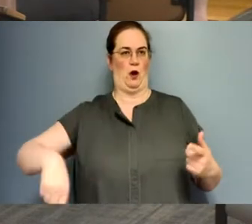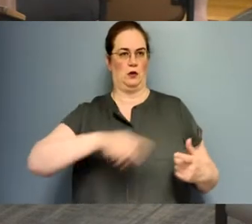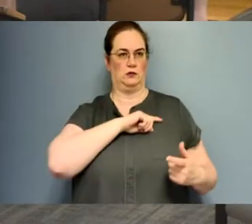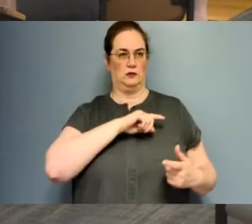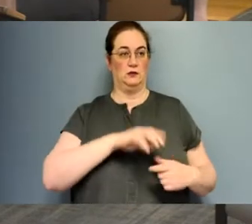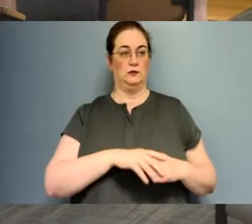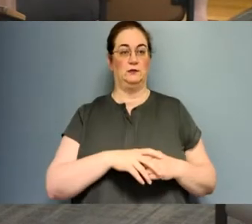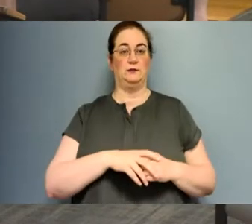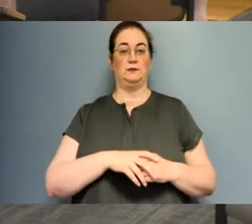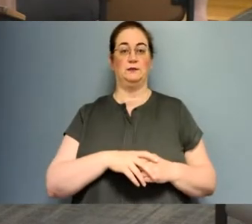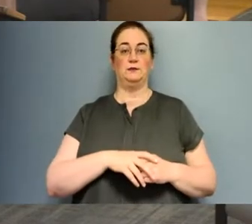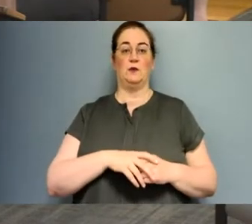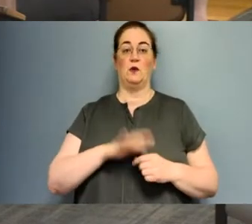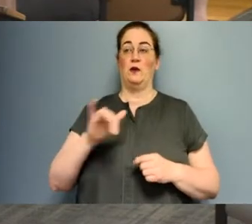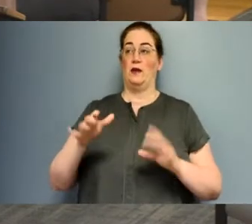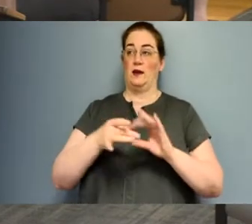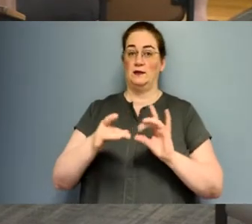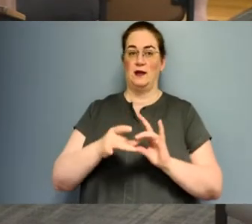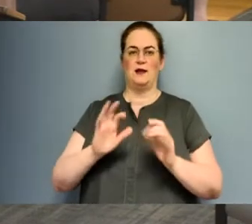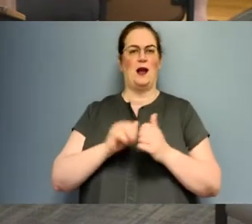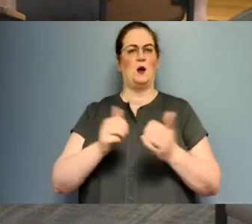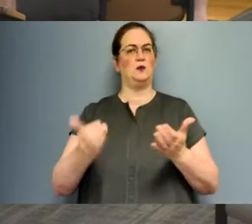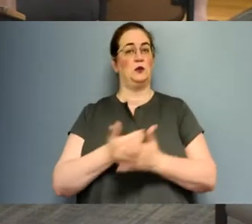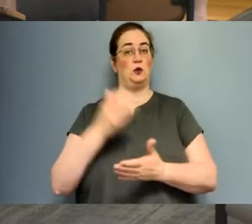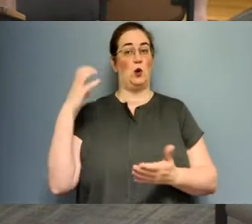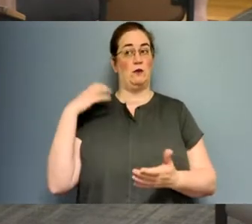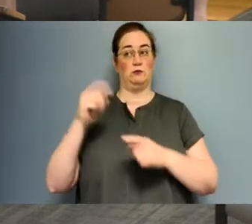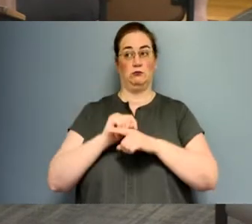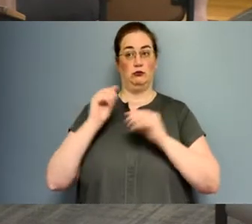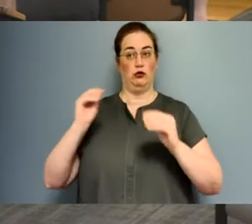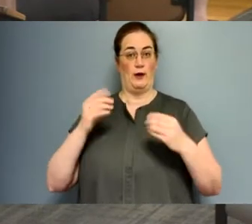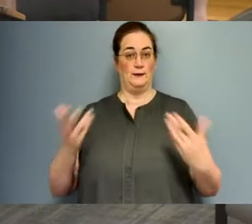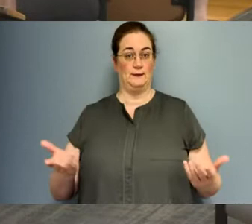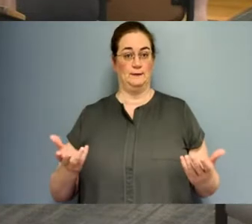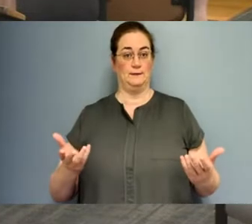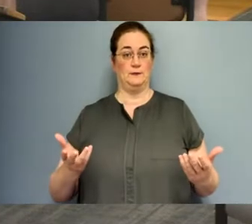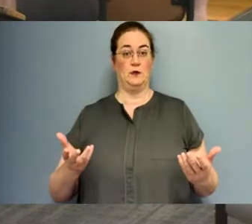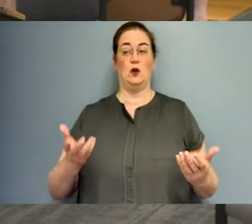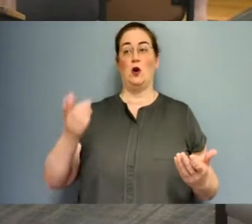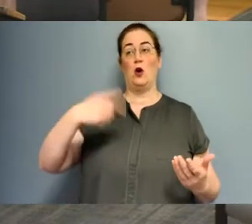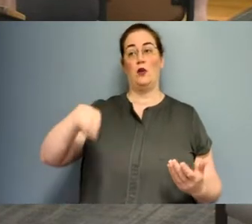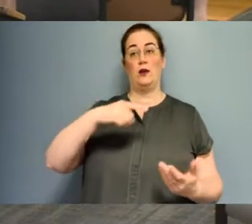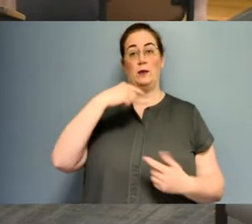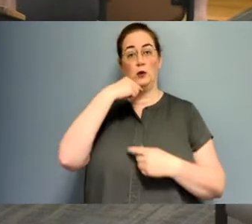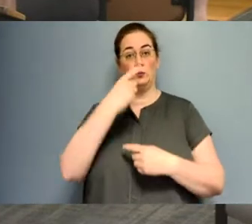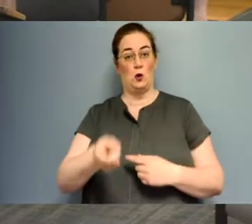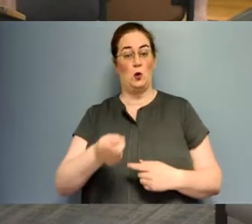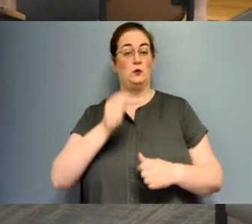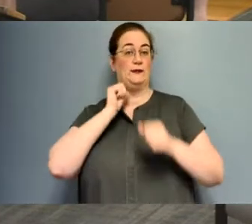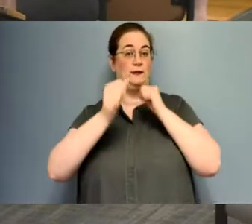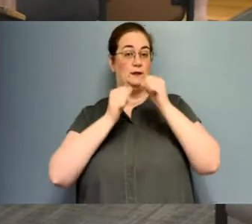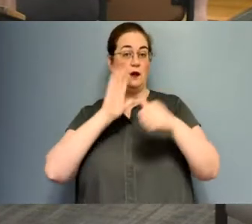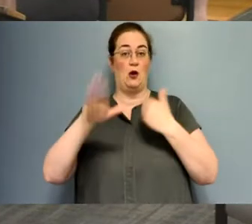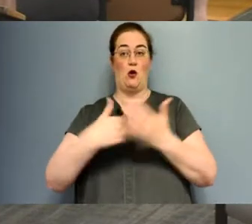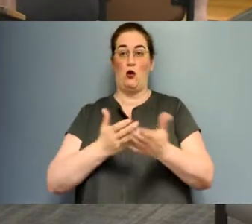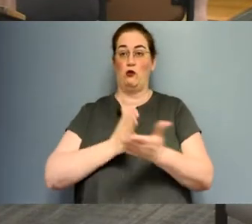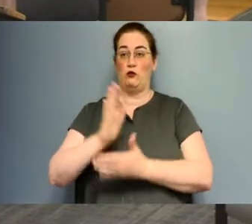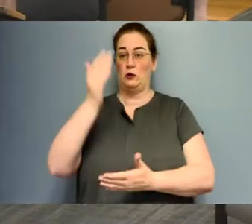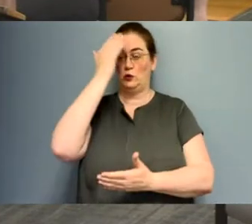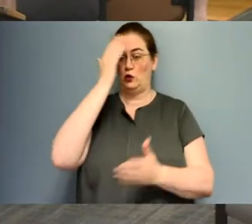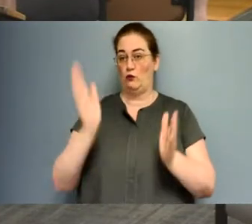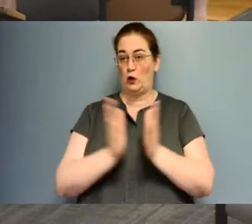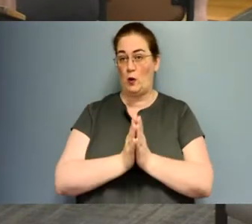So with that said, how are these new officers being trained? Are they being told to deny all right to know